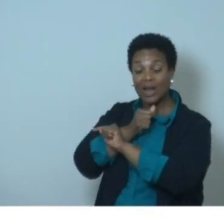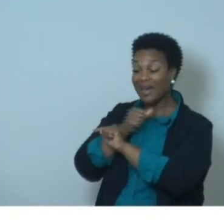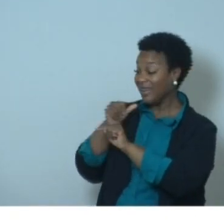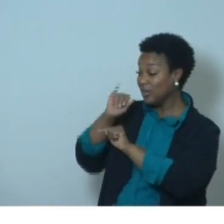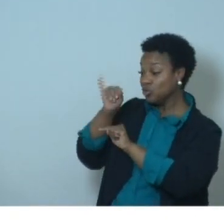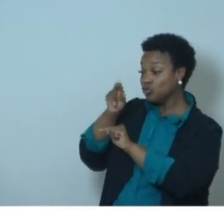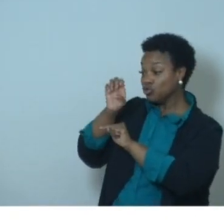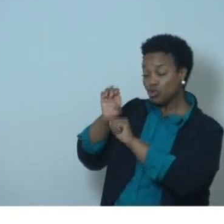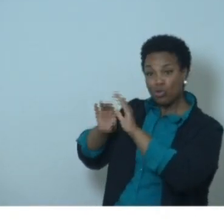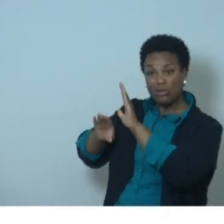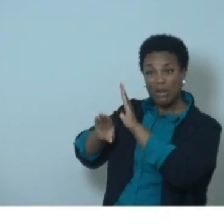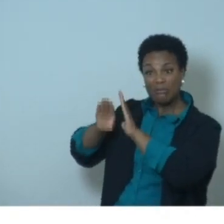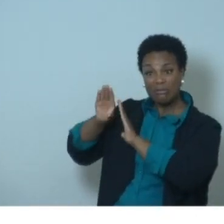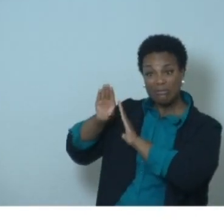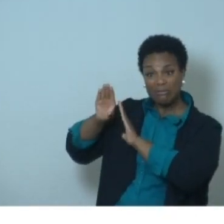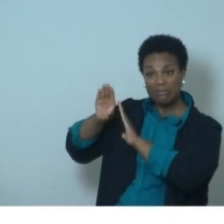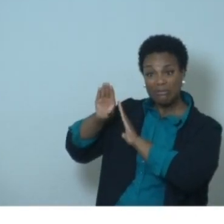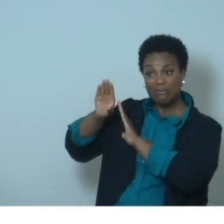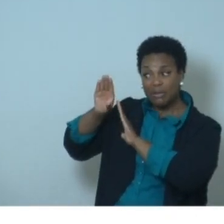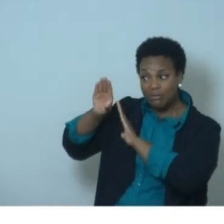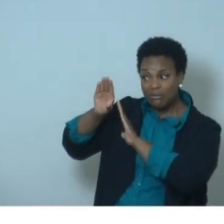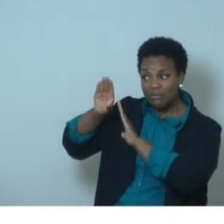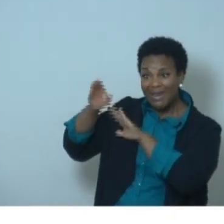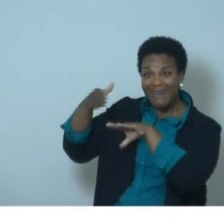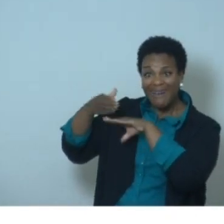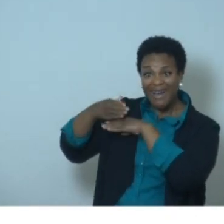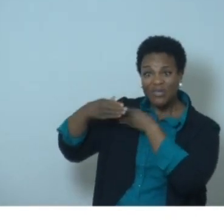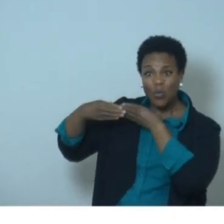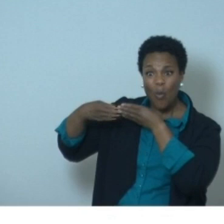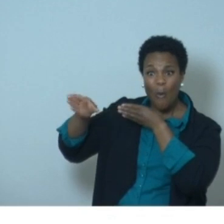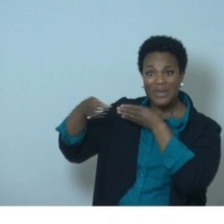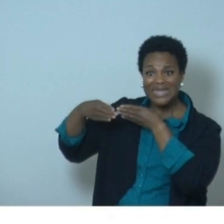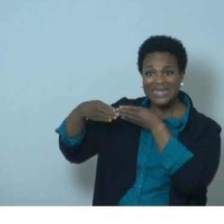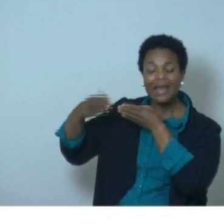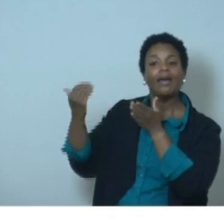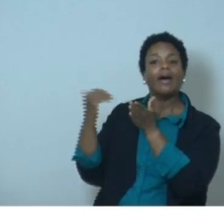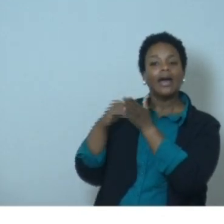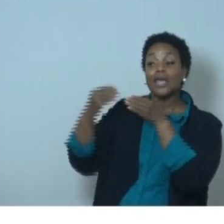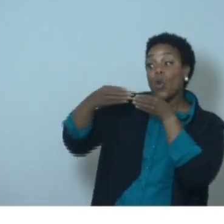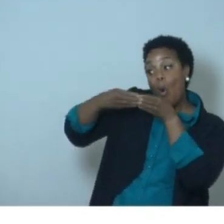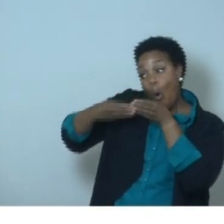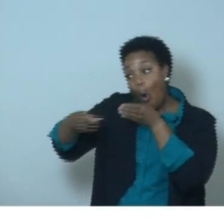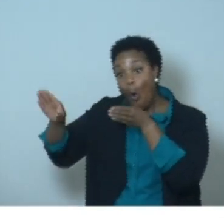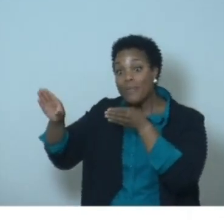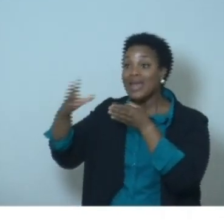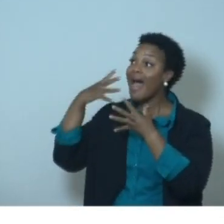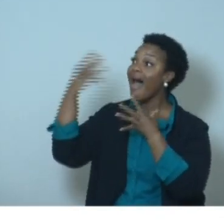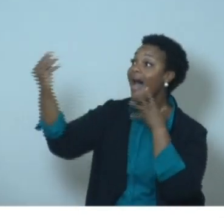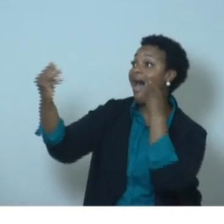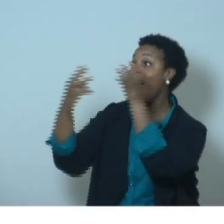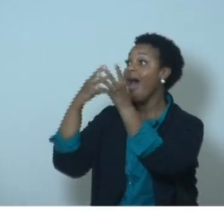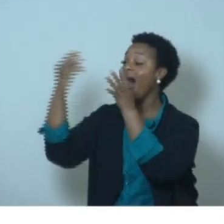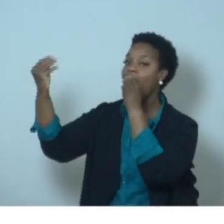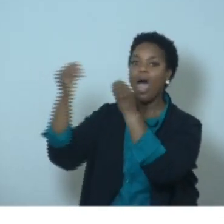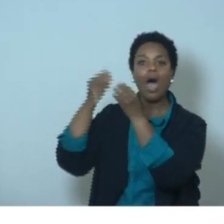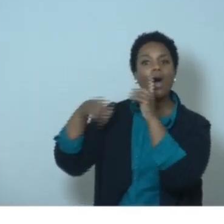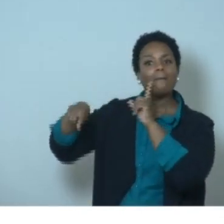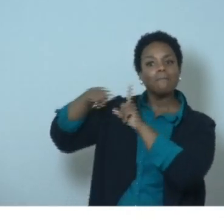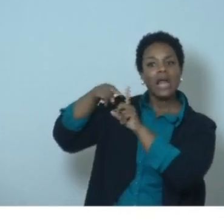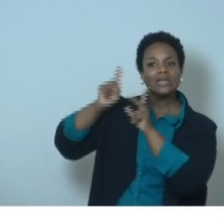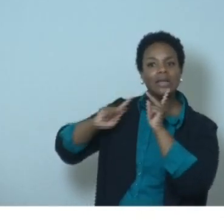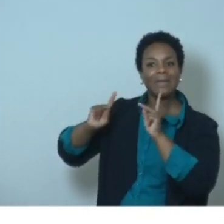some impacts not just on opening, but the behavior of individuals in each of these states, not picking on behaviors,